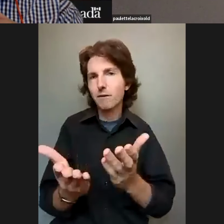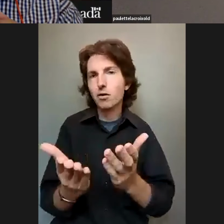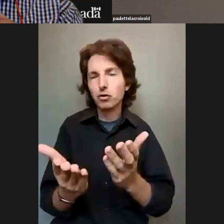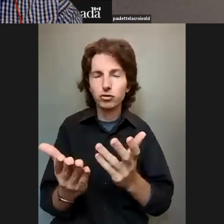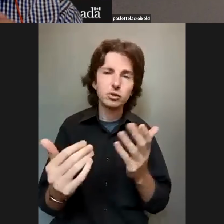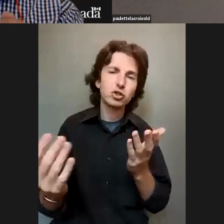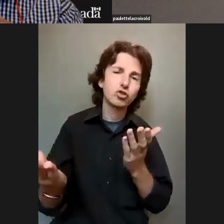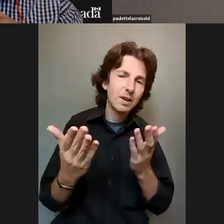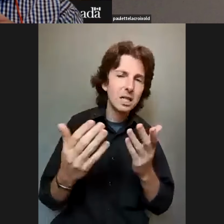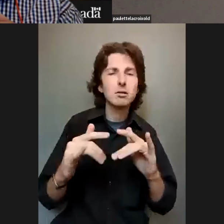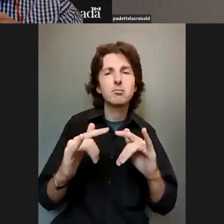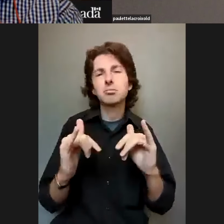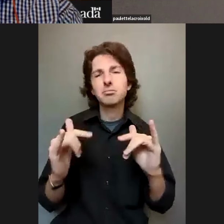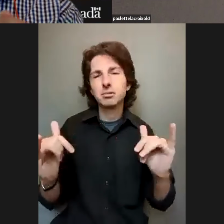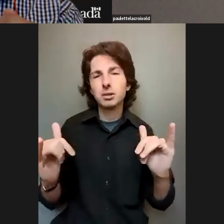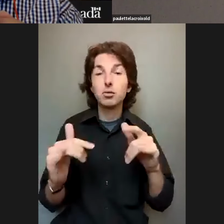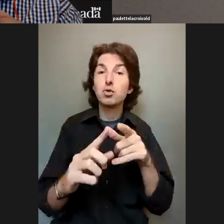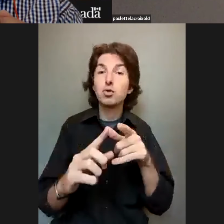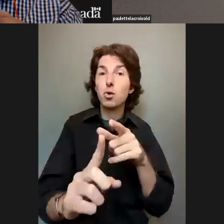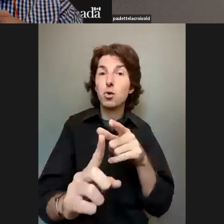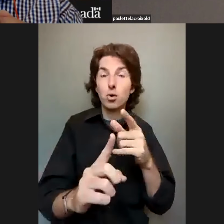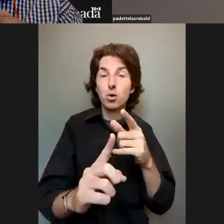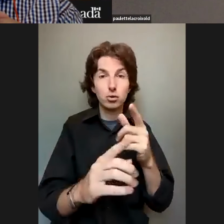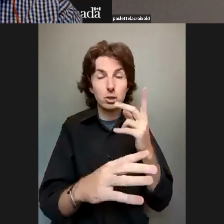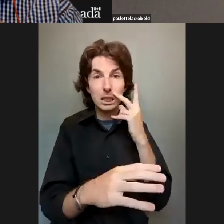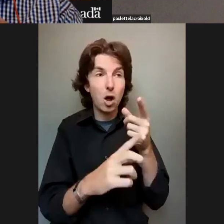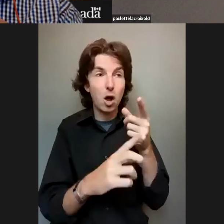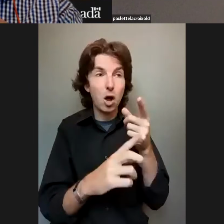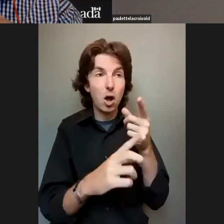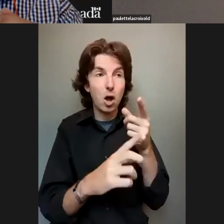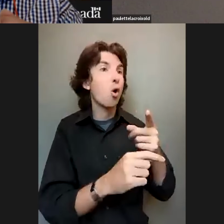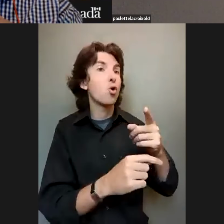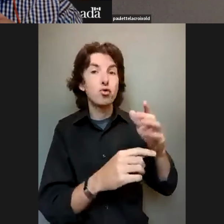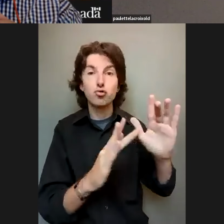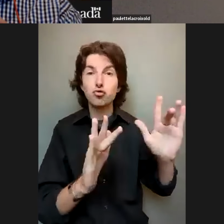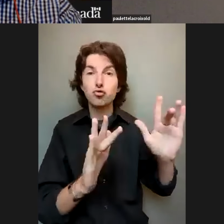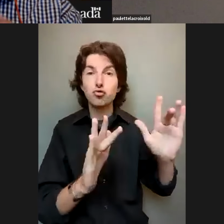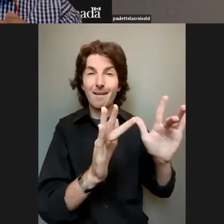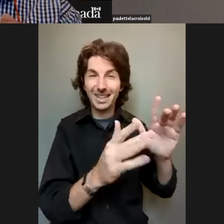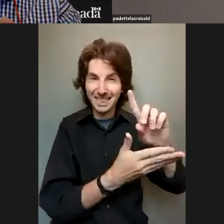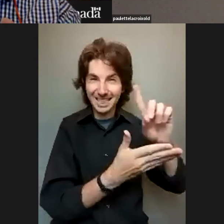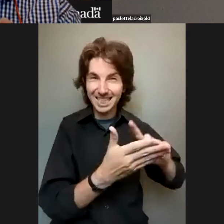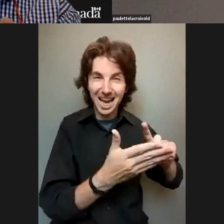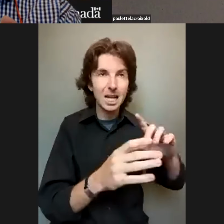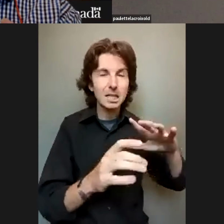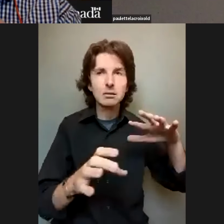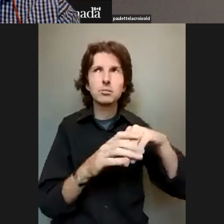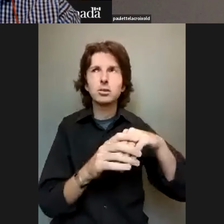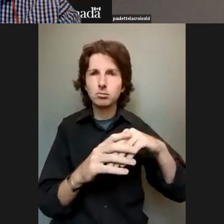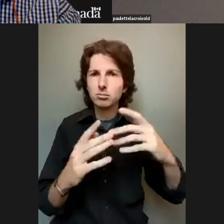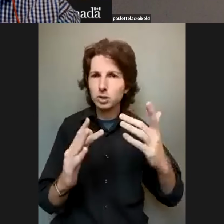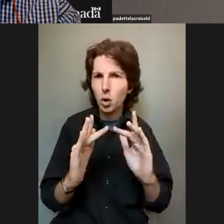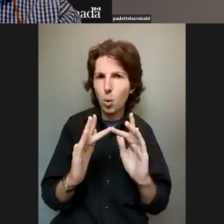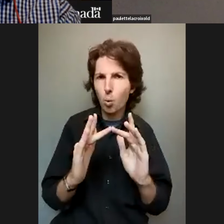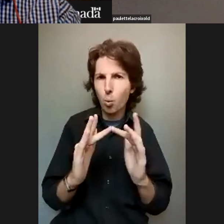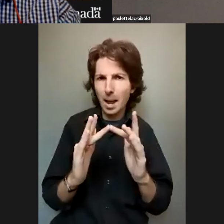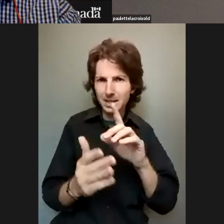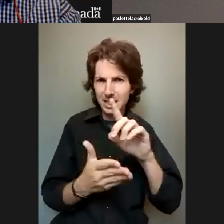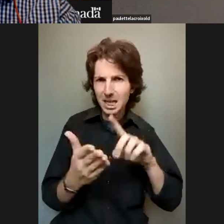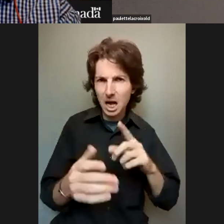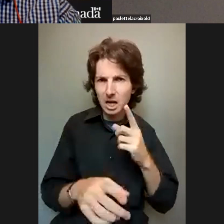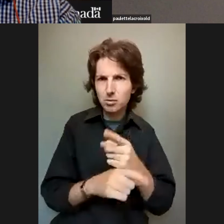that graphics are a part of. I know that it is included in the web design stuff. I'm not sure